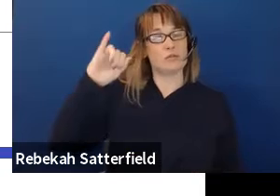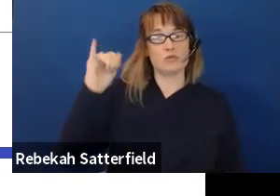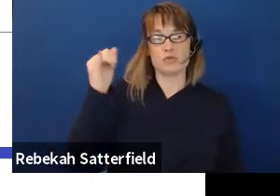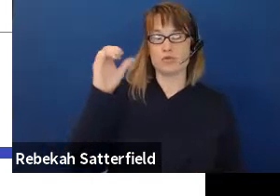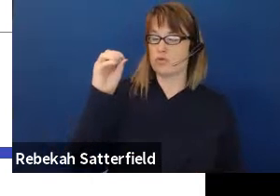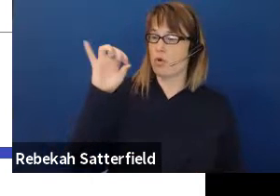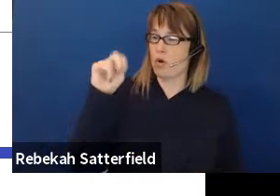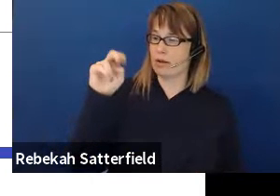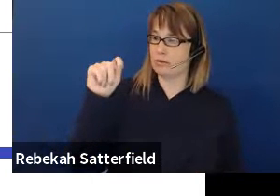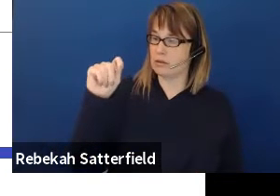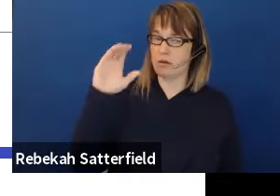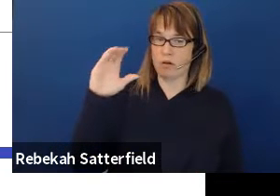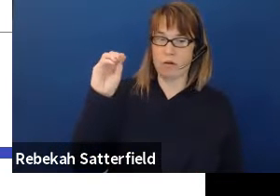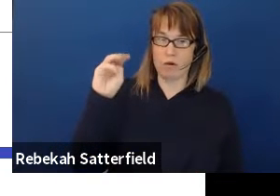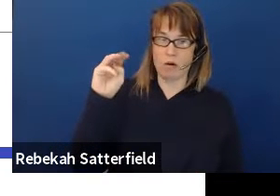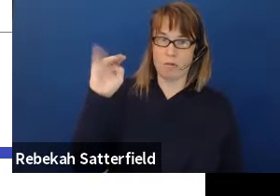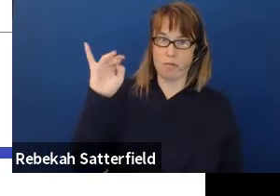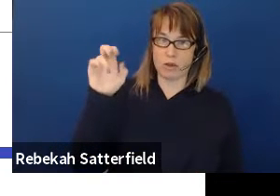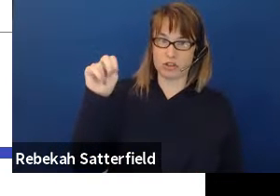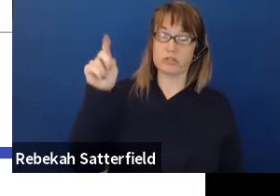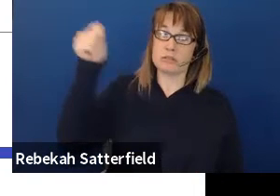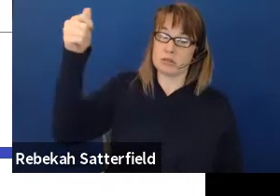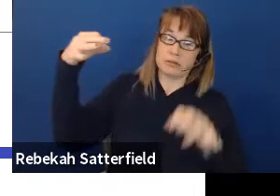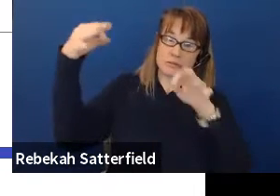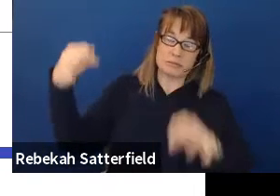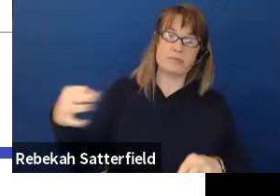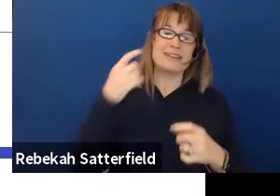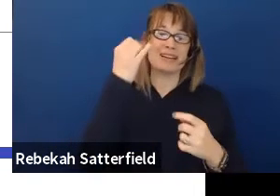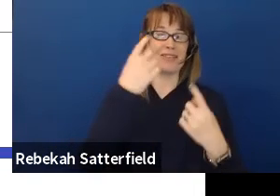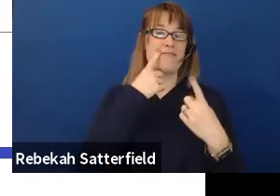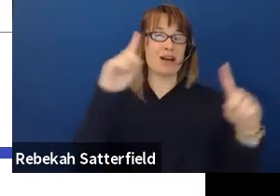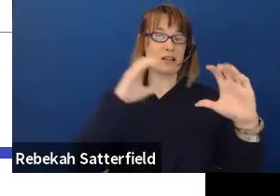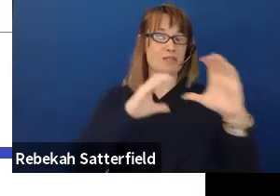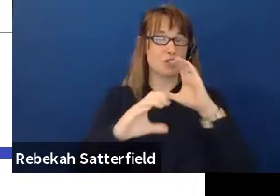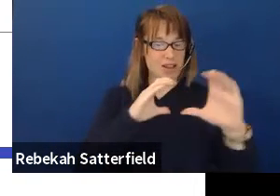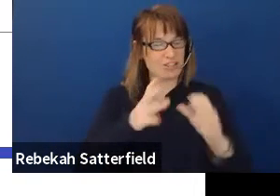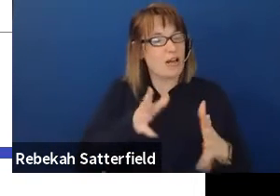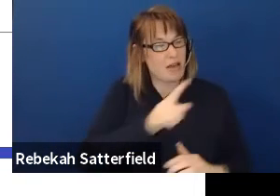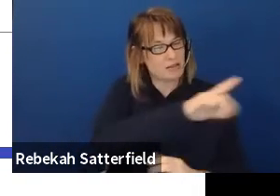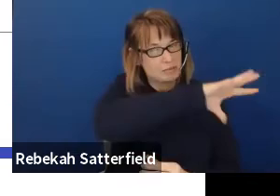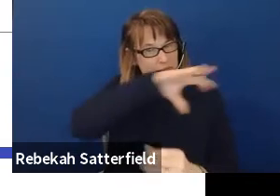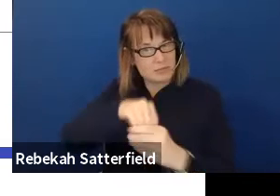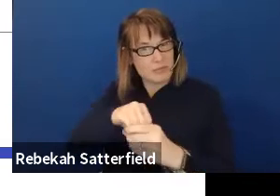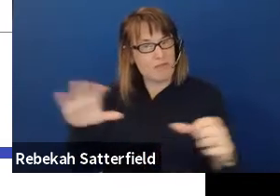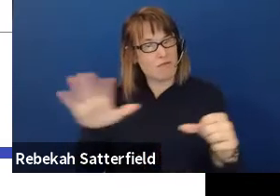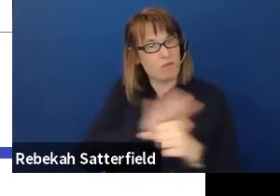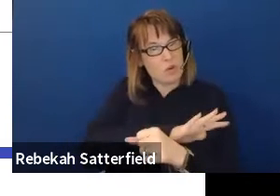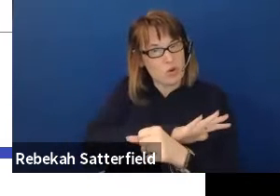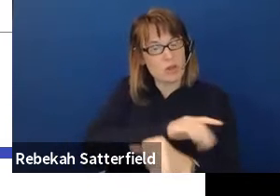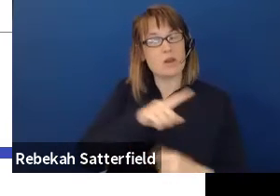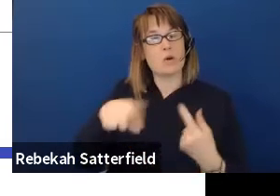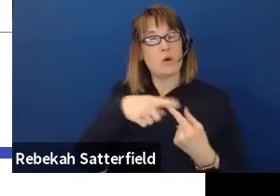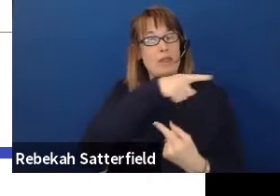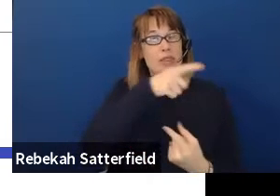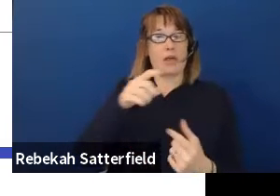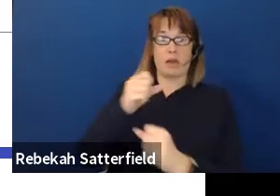explains, effective communication allows patients to participate more fully in their care. When a patient understands what